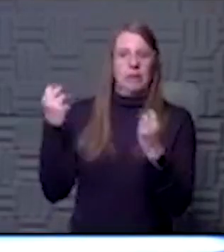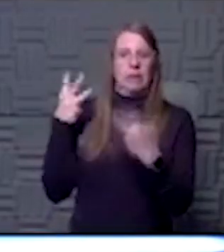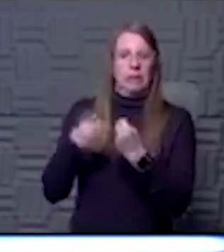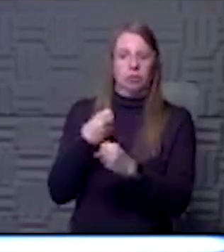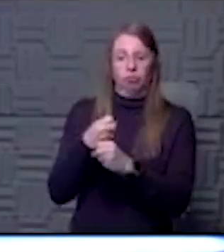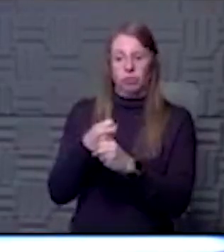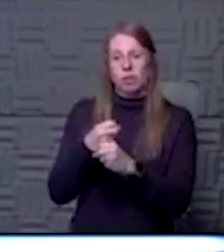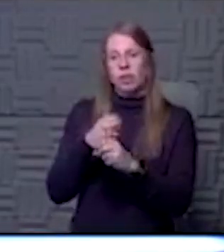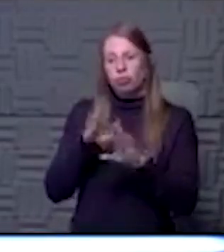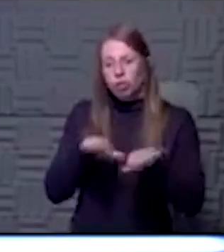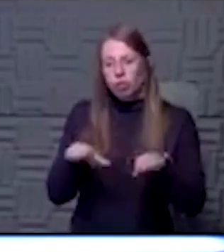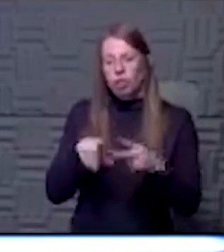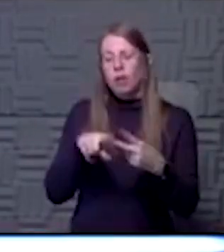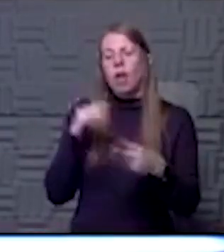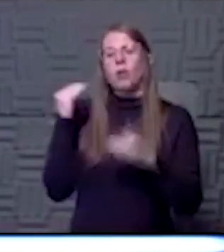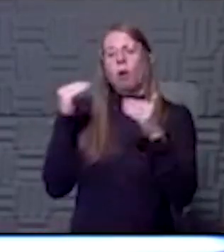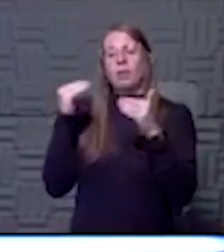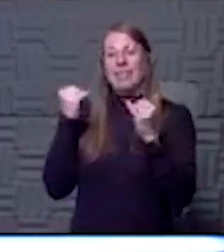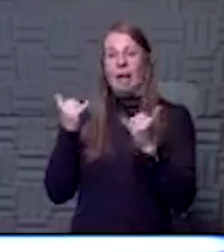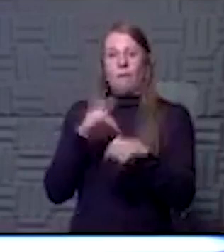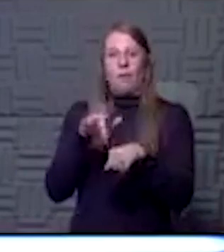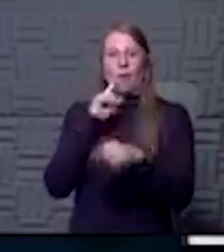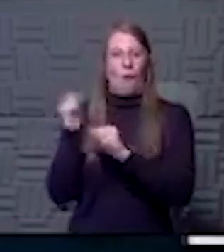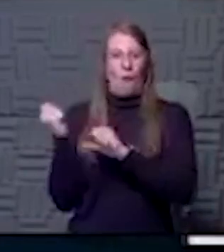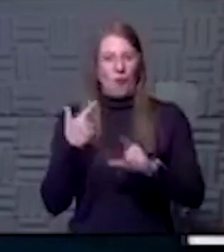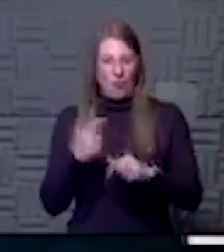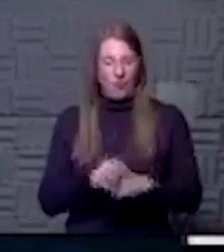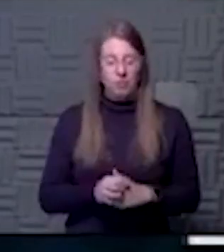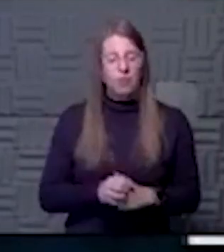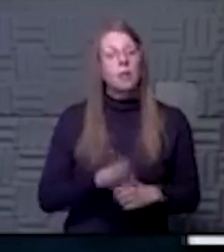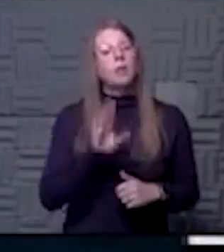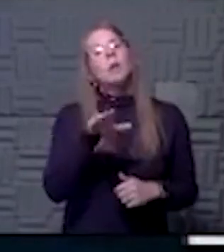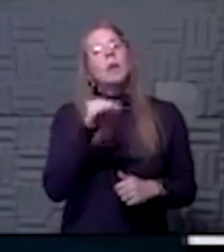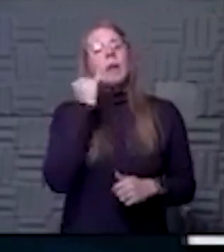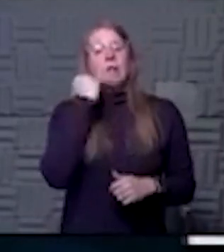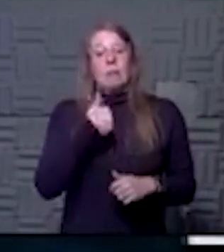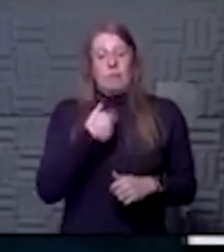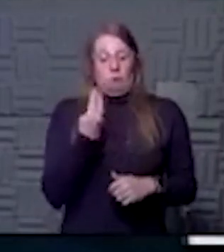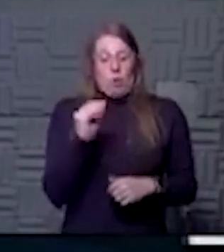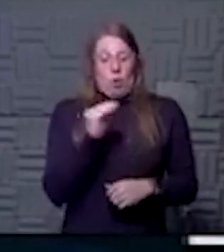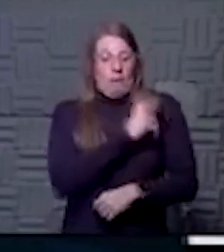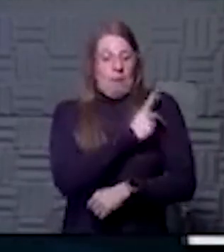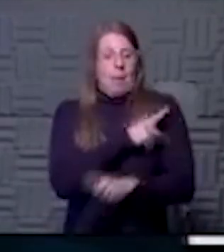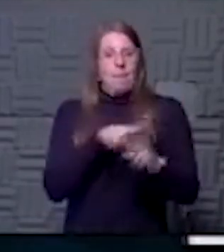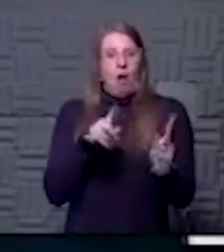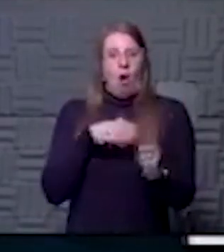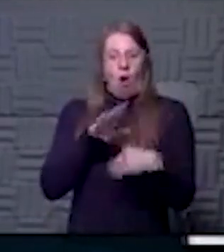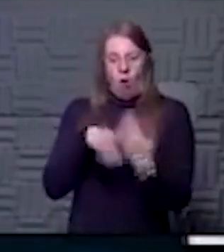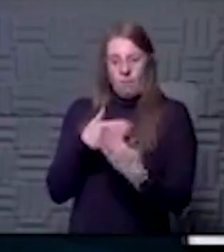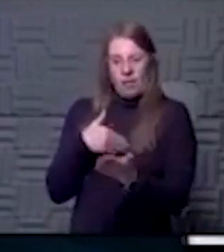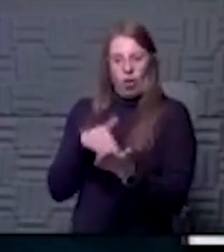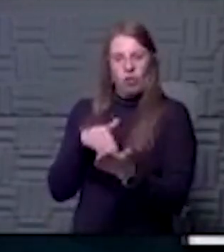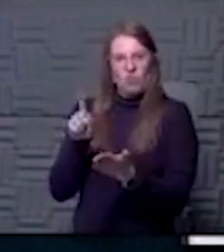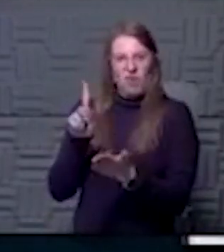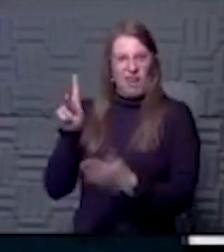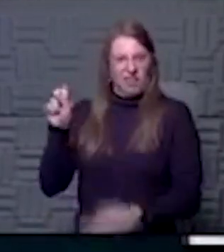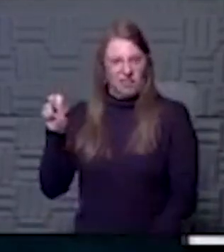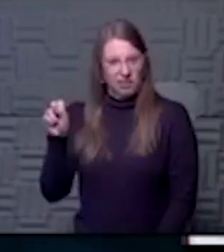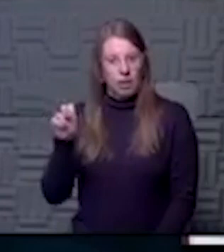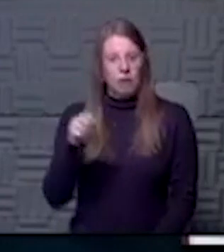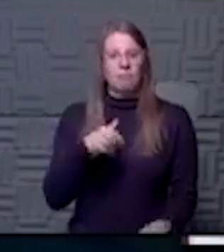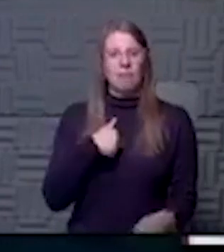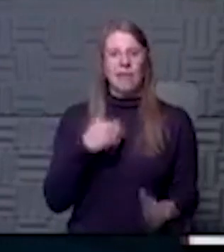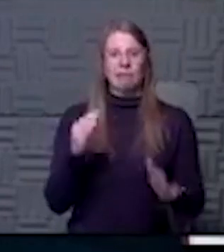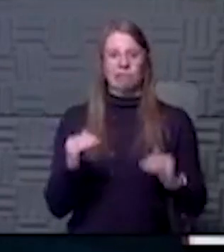available to adults, and now it's available for everyone. And so if I'm a Missouri patient, but all my doctors are in Kansas, and I'm a high